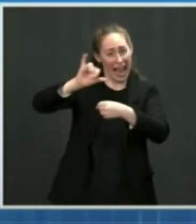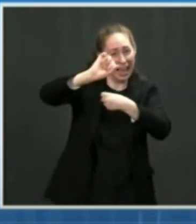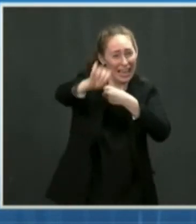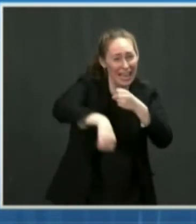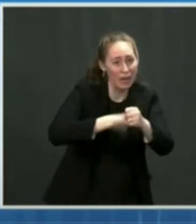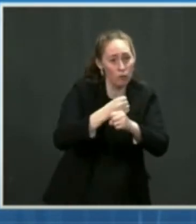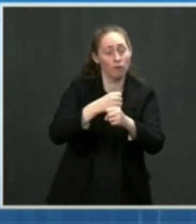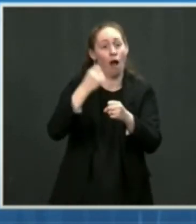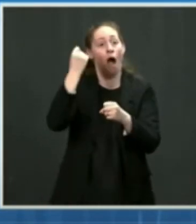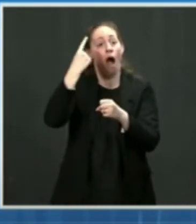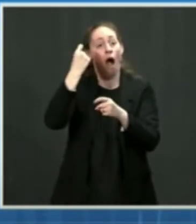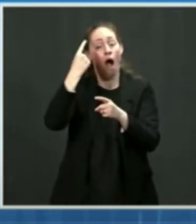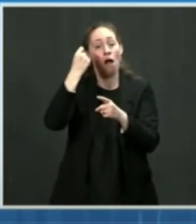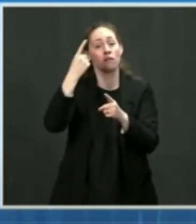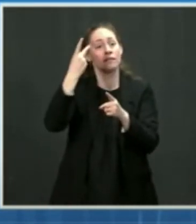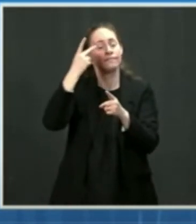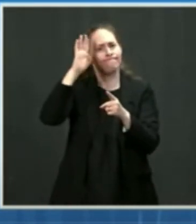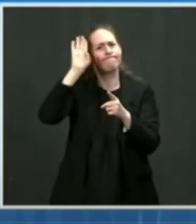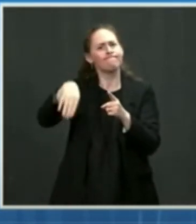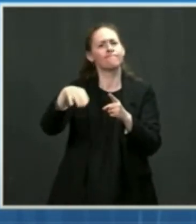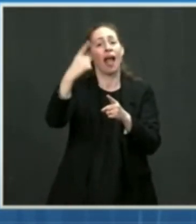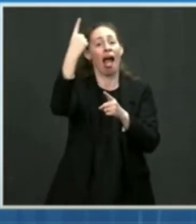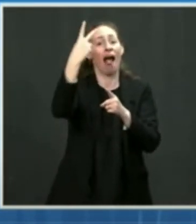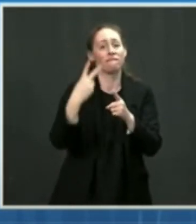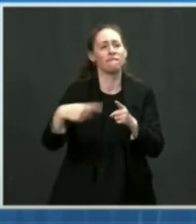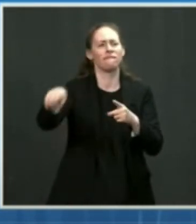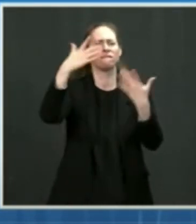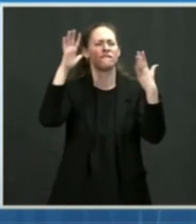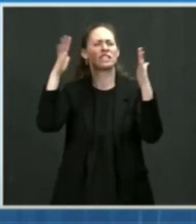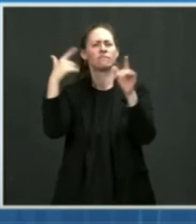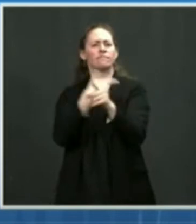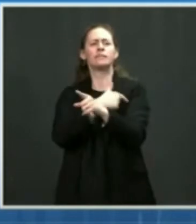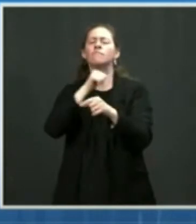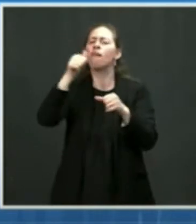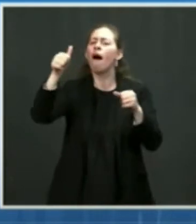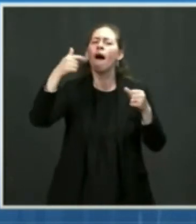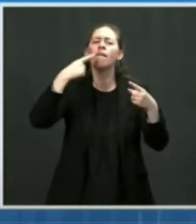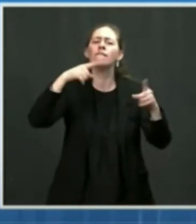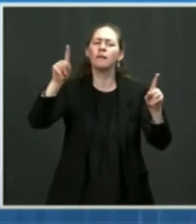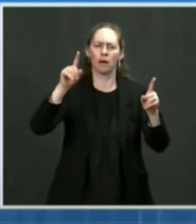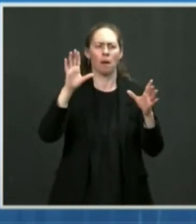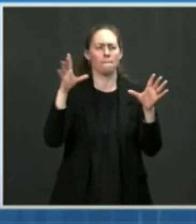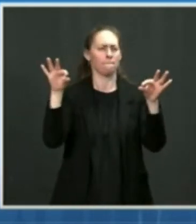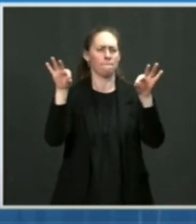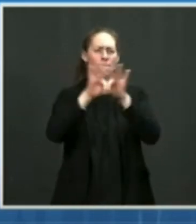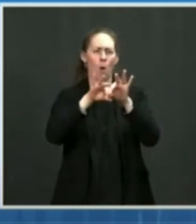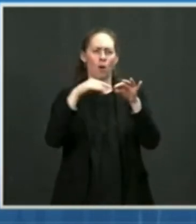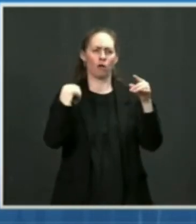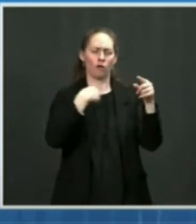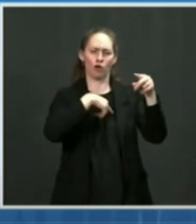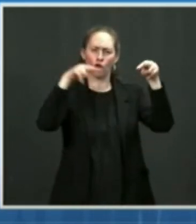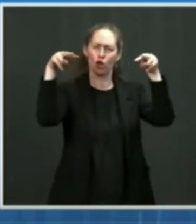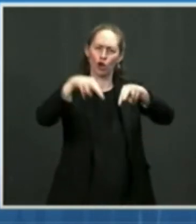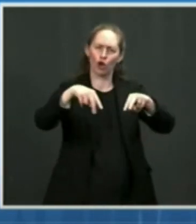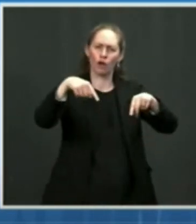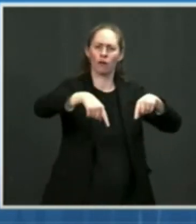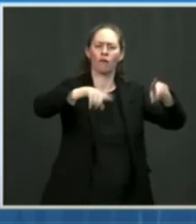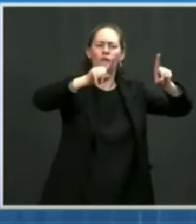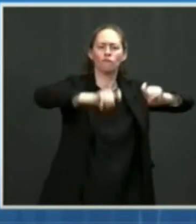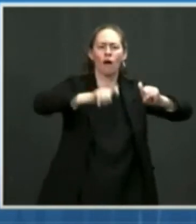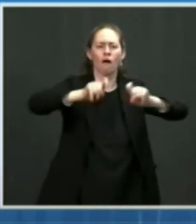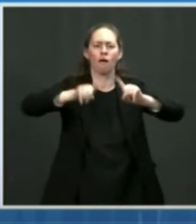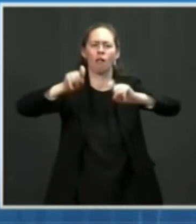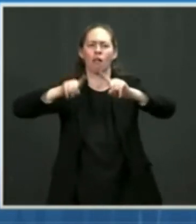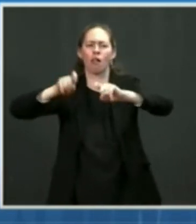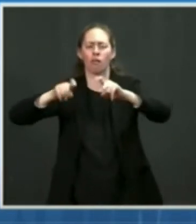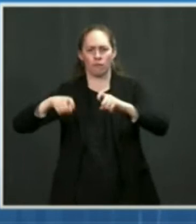effective vaccine. Next slide. So let's focus in really quickly on the clinical trials, namely the data we got from the phase